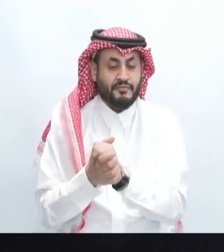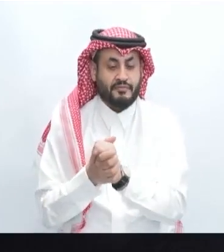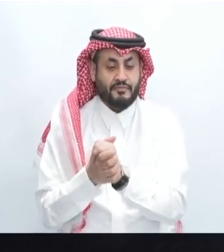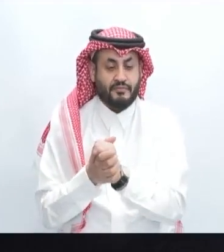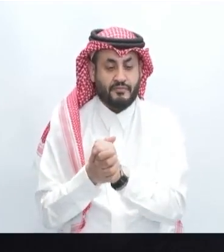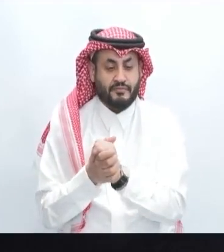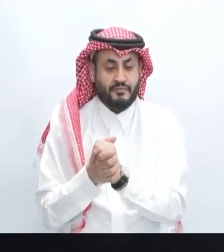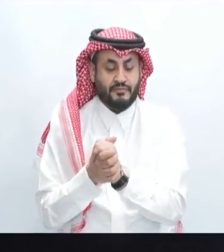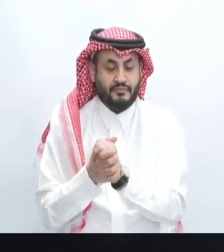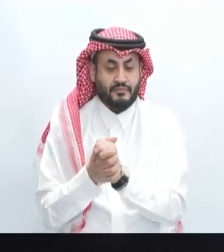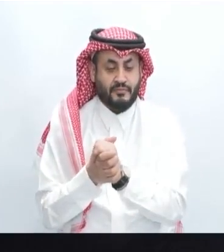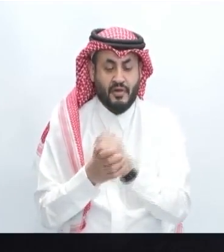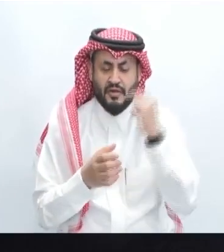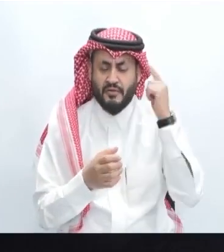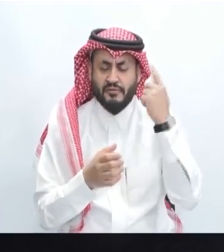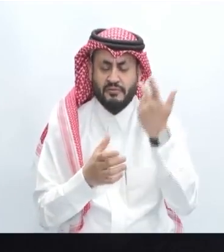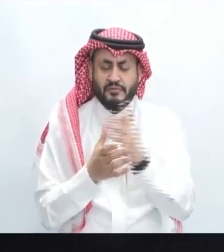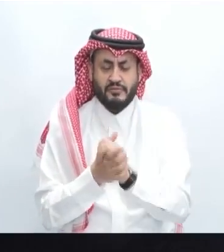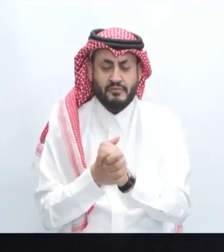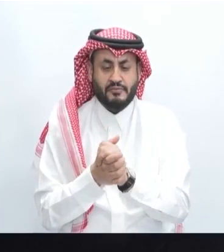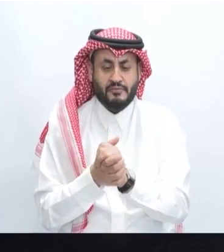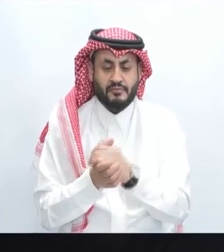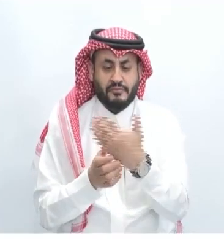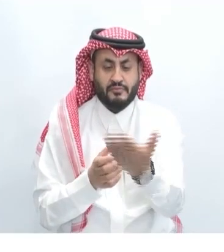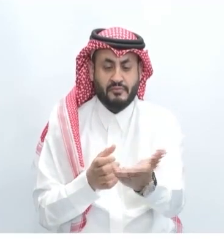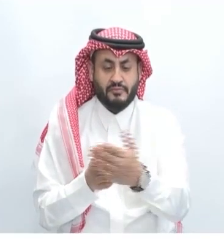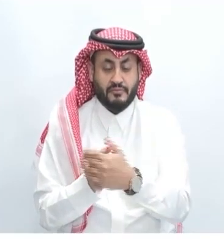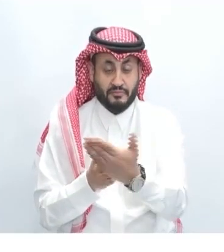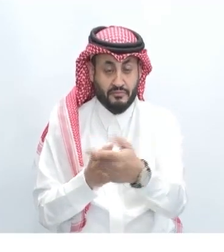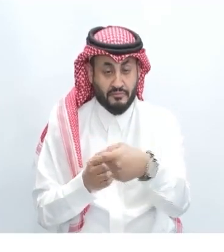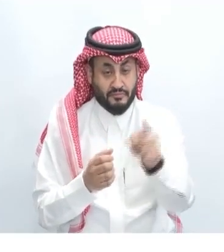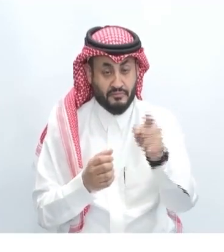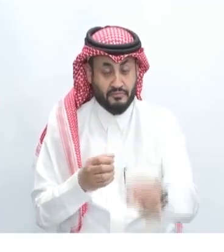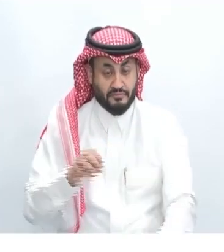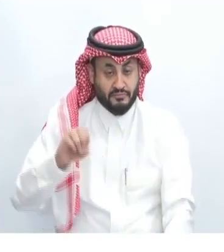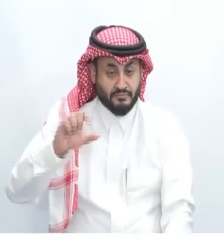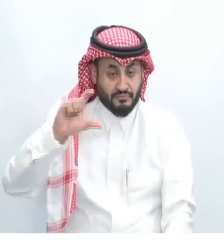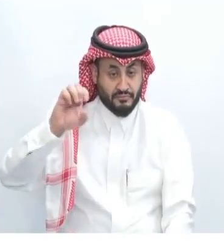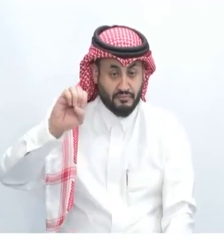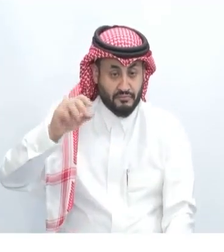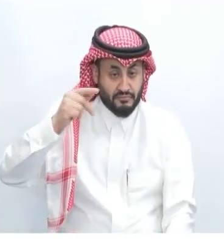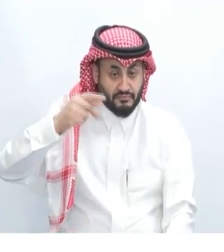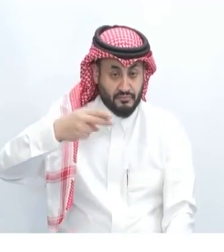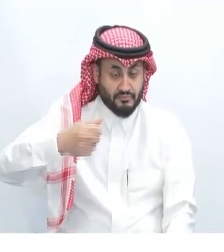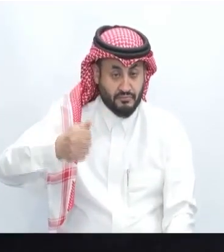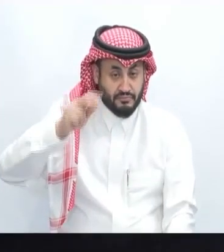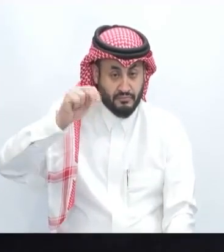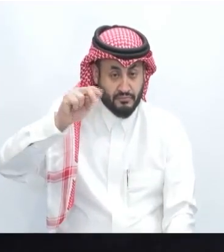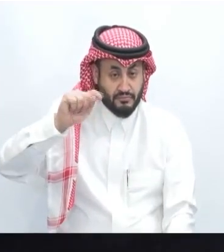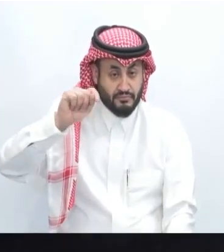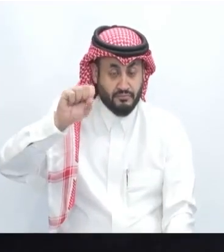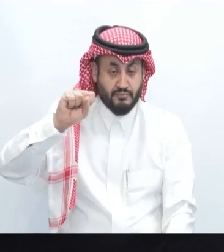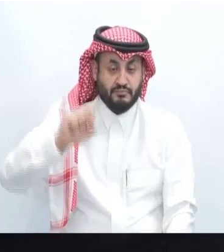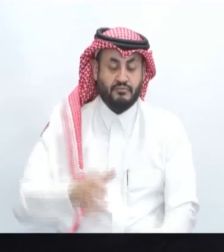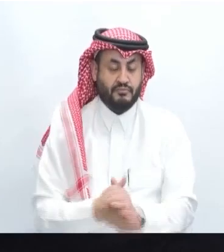have trunks? Then you would think of the animal and you would say, for example, elephant. And also I encouraged you